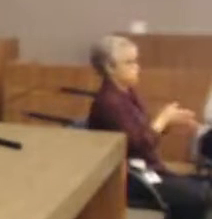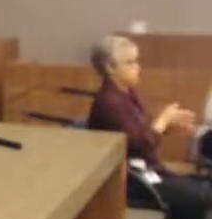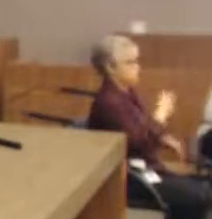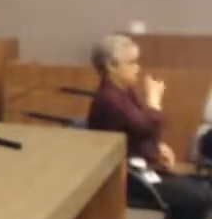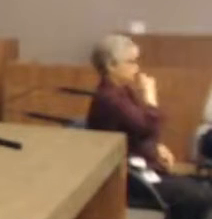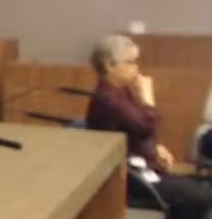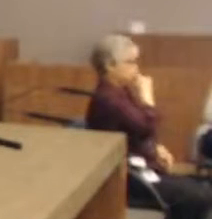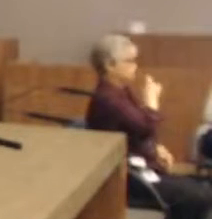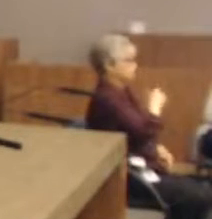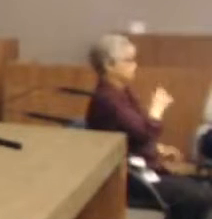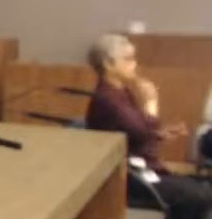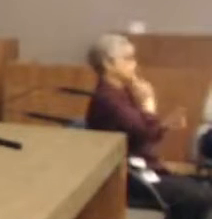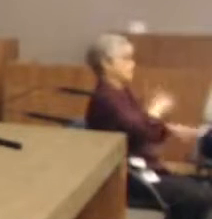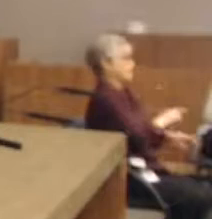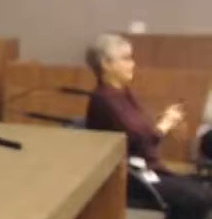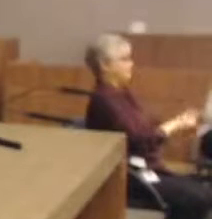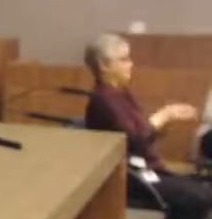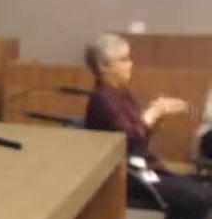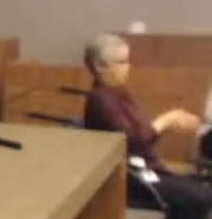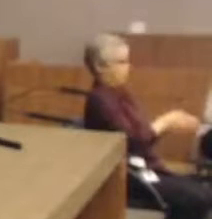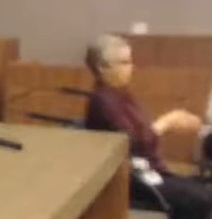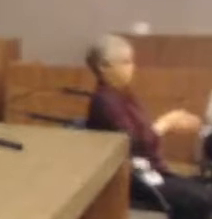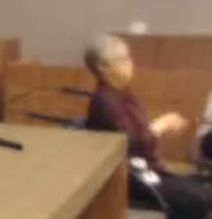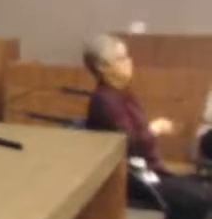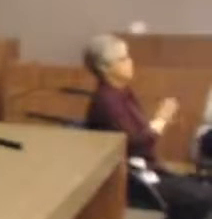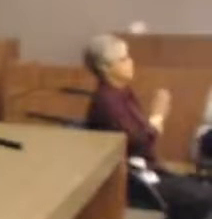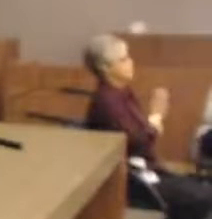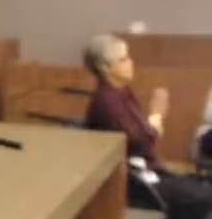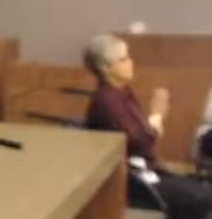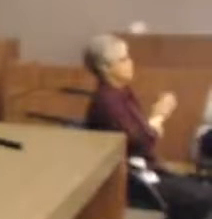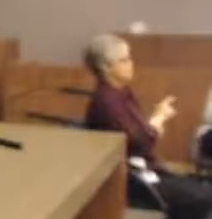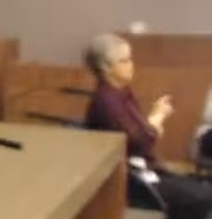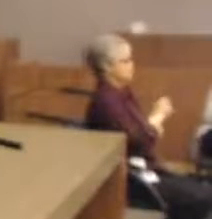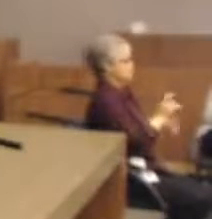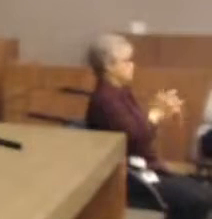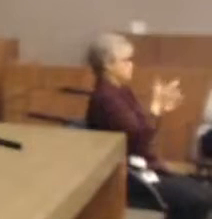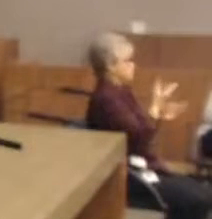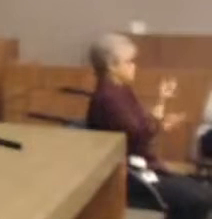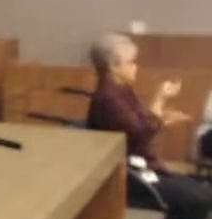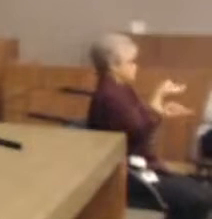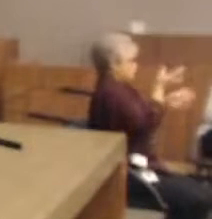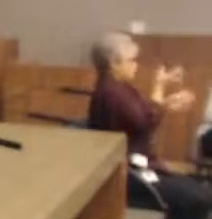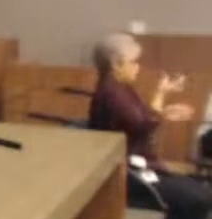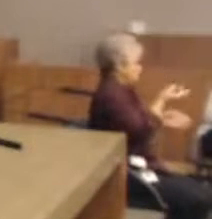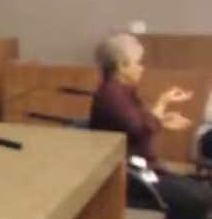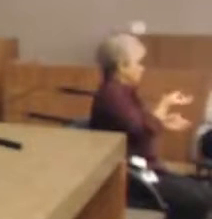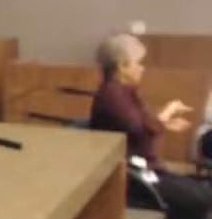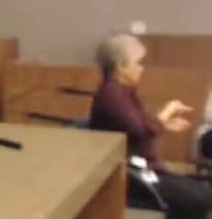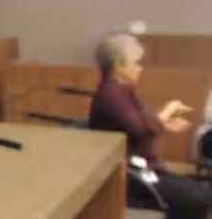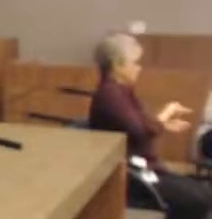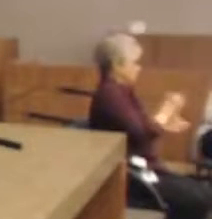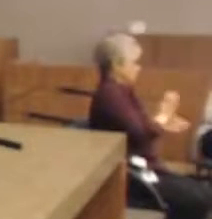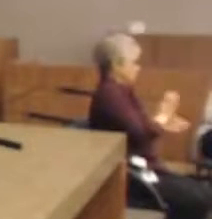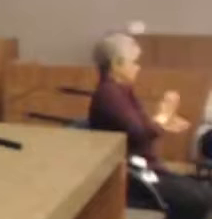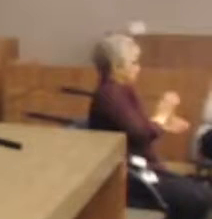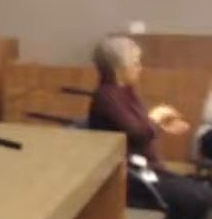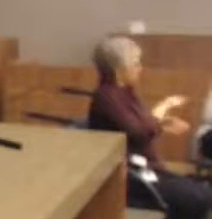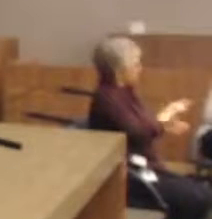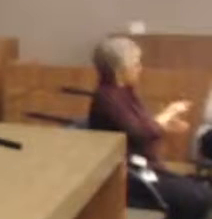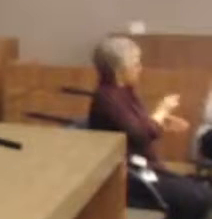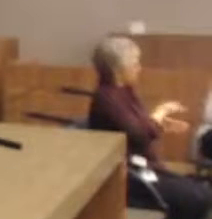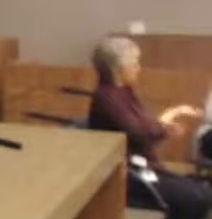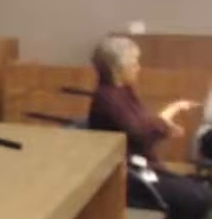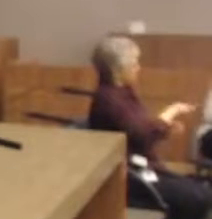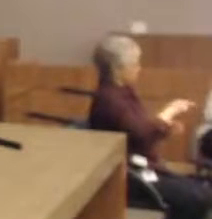kids react to trauma differently. They're impacted by trauma differently because little kids are little. Their sense of safety is different than ours. Their